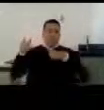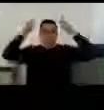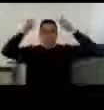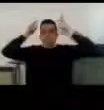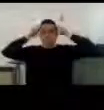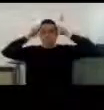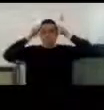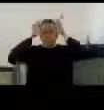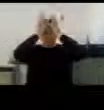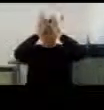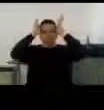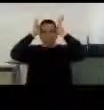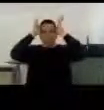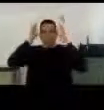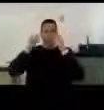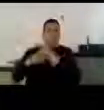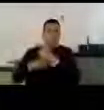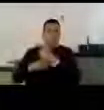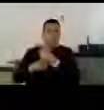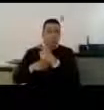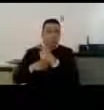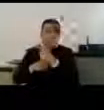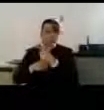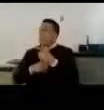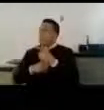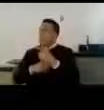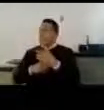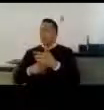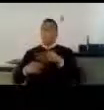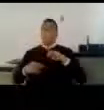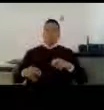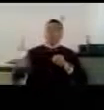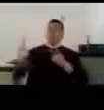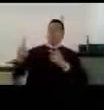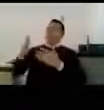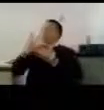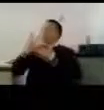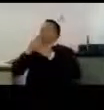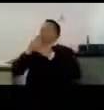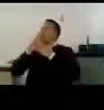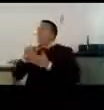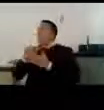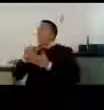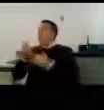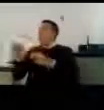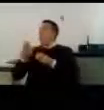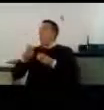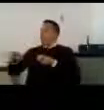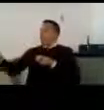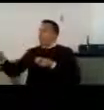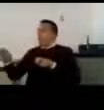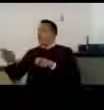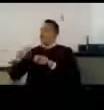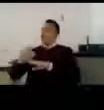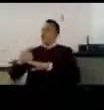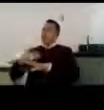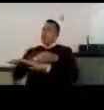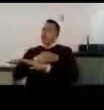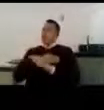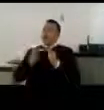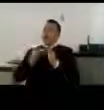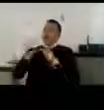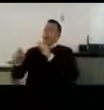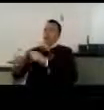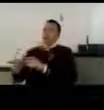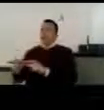That's great. Thank you so much. We look forward to hearing from you. And thank you to all of our panelists for your keen insight on Ian. Before we dive